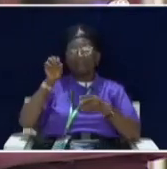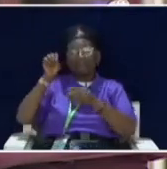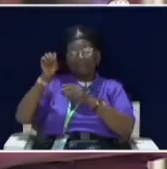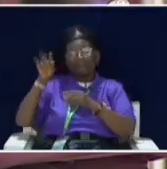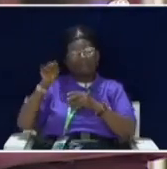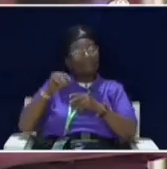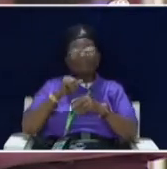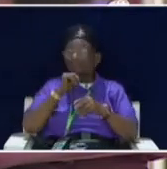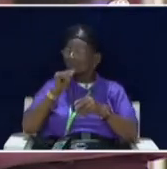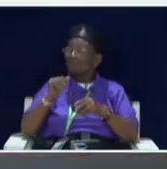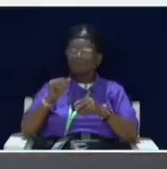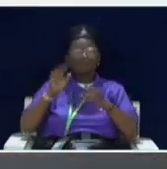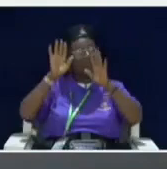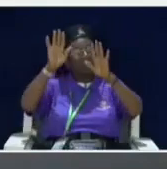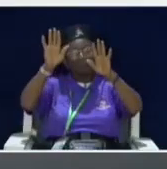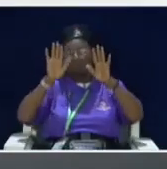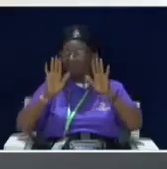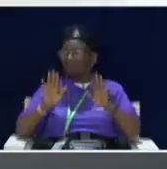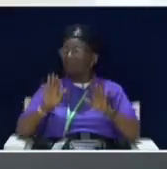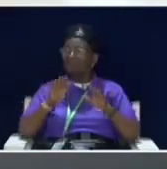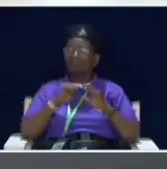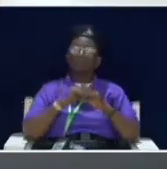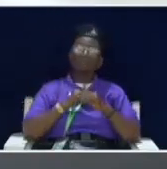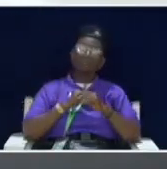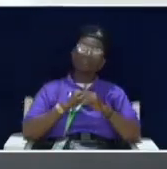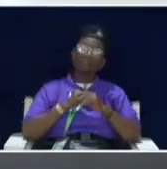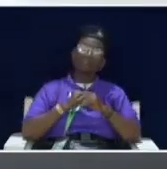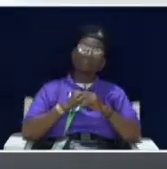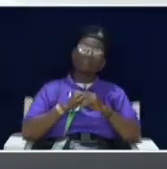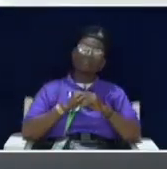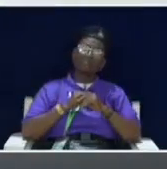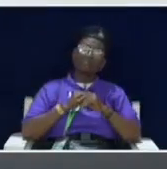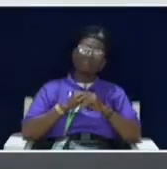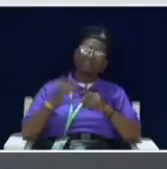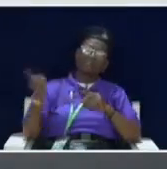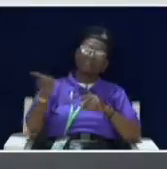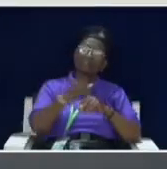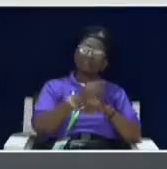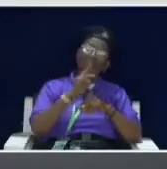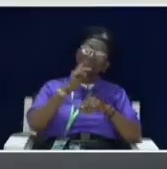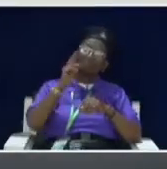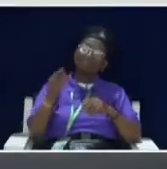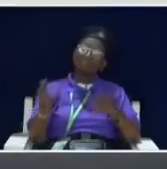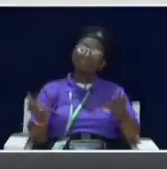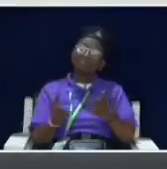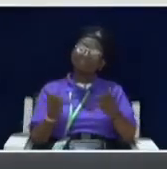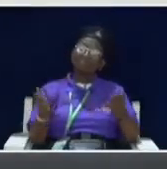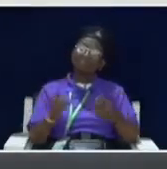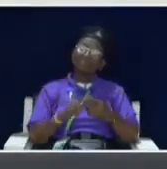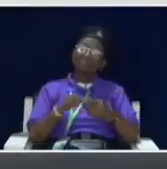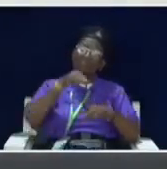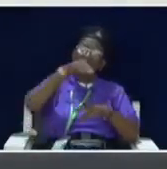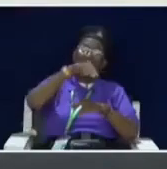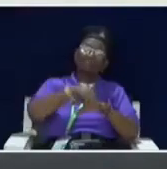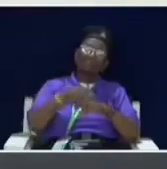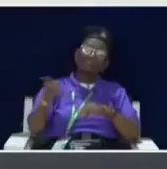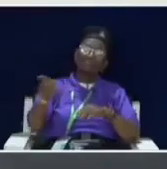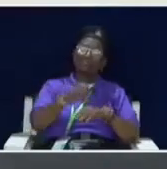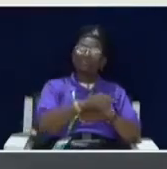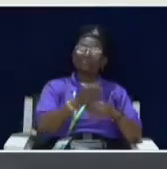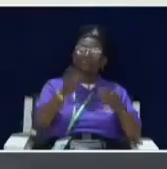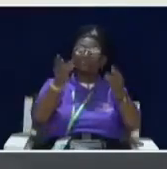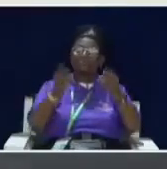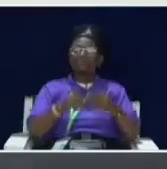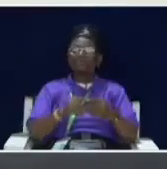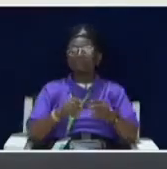are here tonight. You want to ride on the eagle's